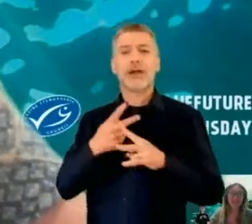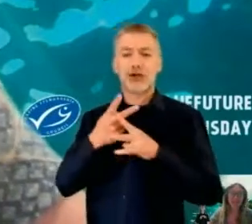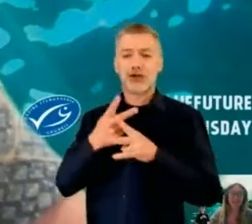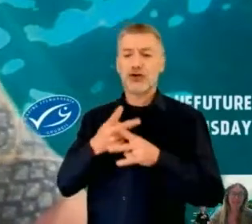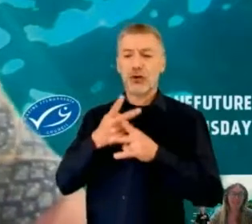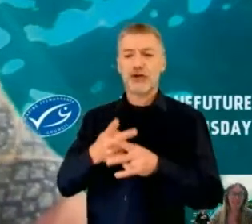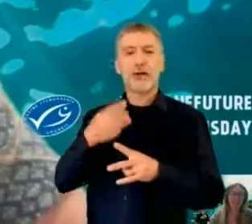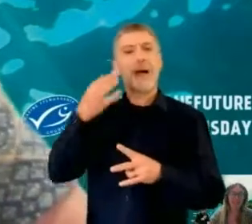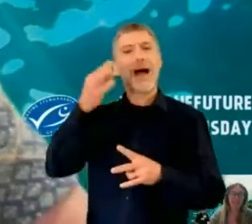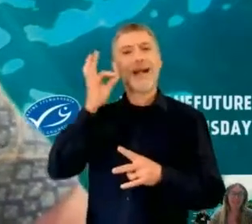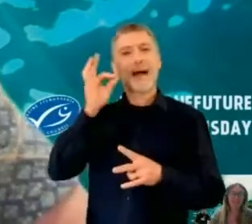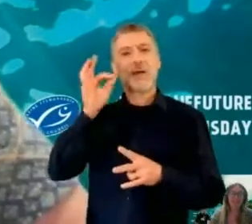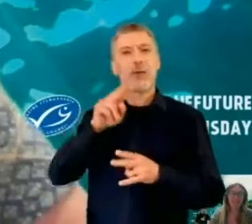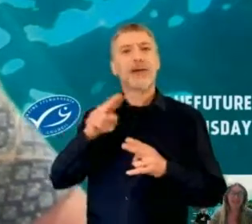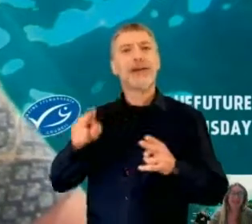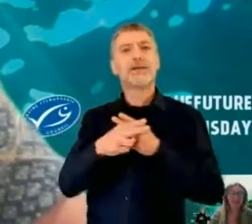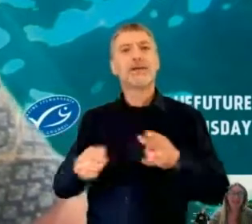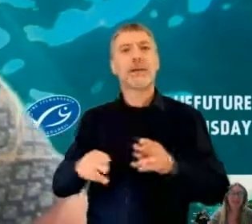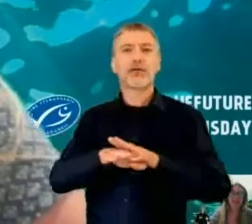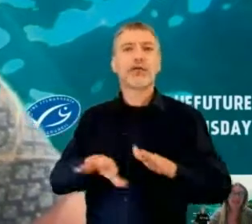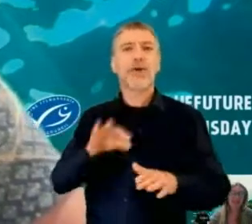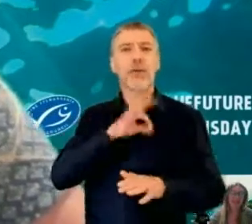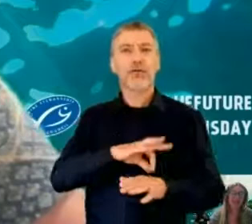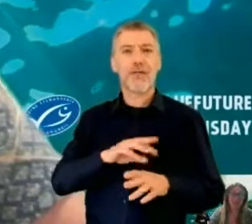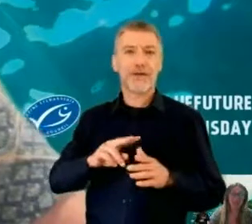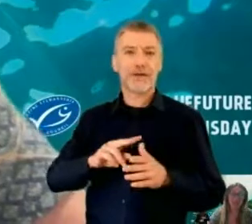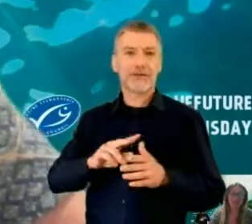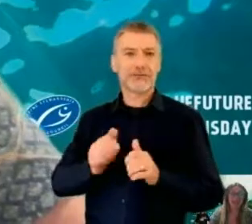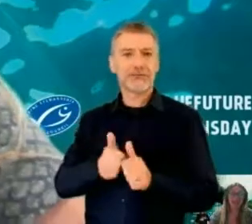non-profit organisation that aims to